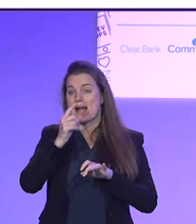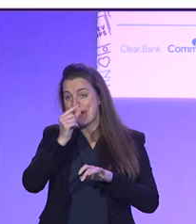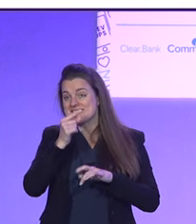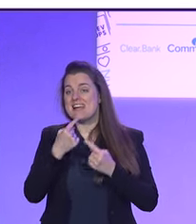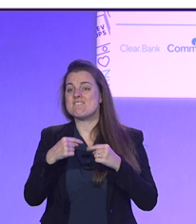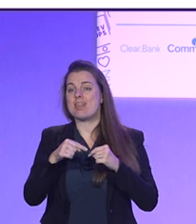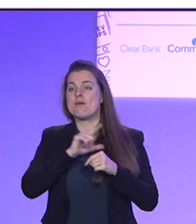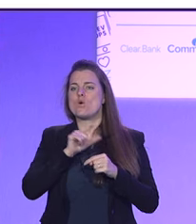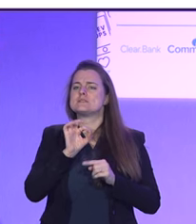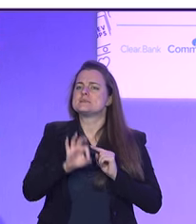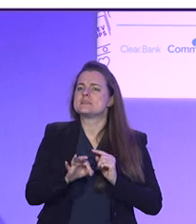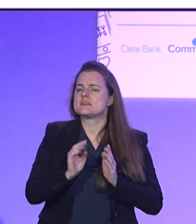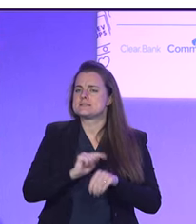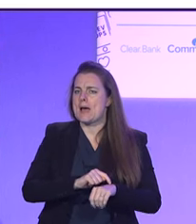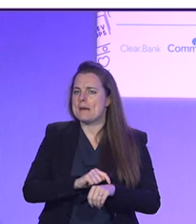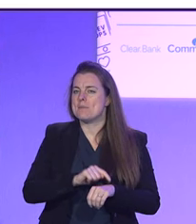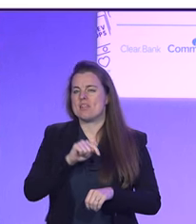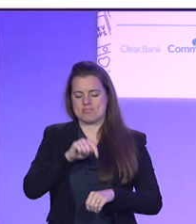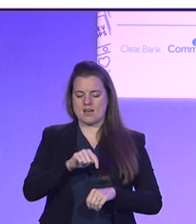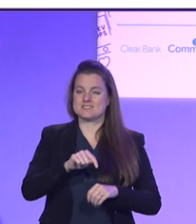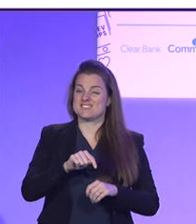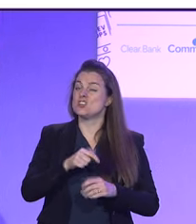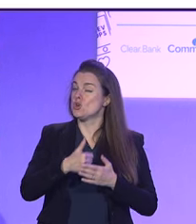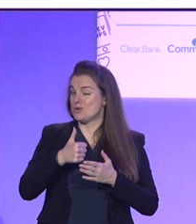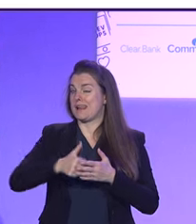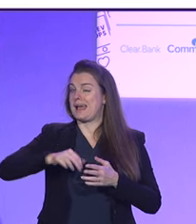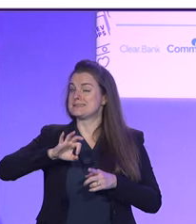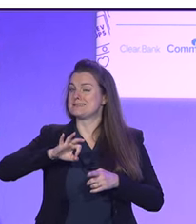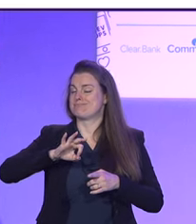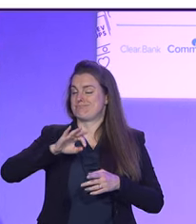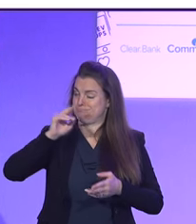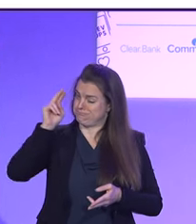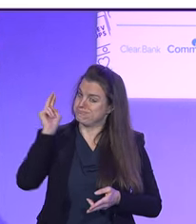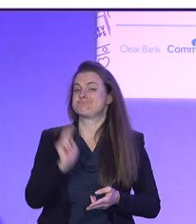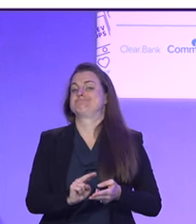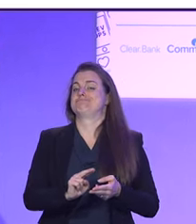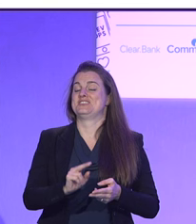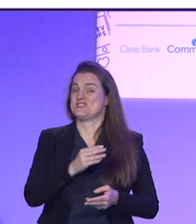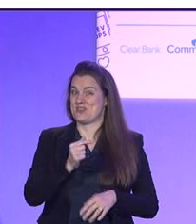specific time. They usually come with a significant discount. Sometimes it's 90%